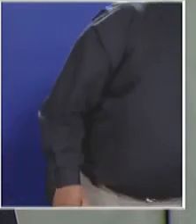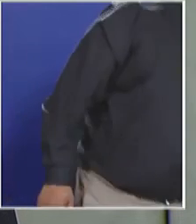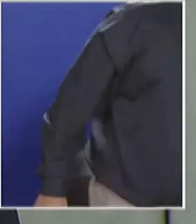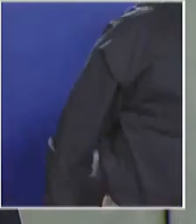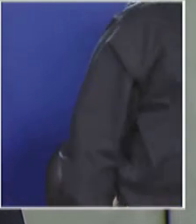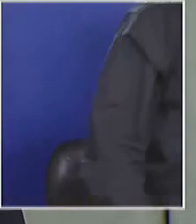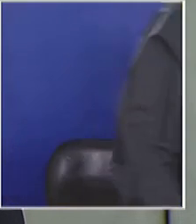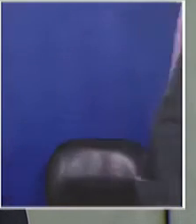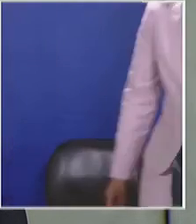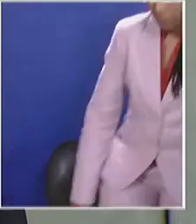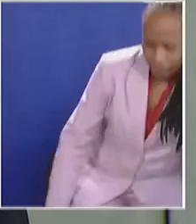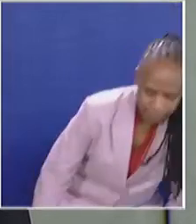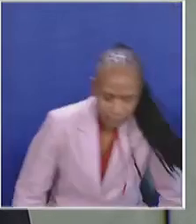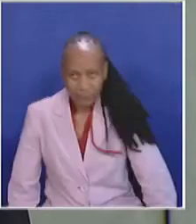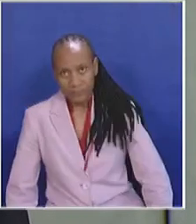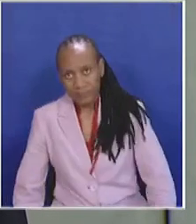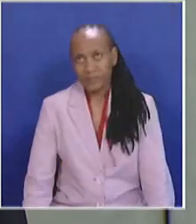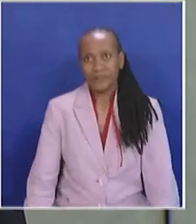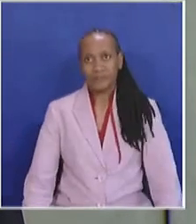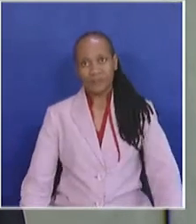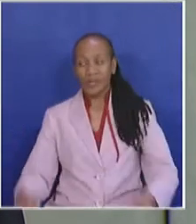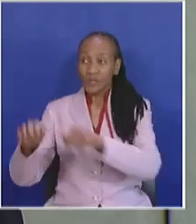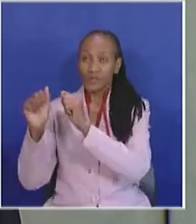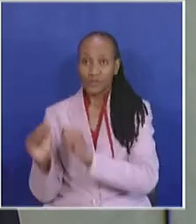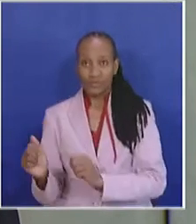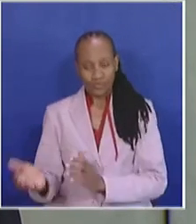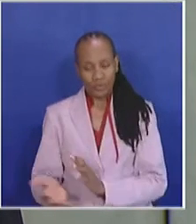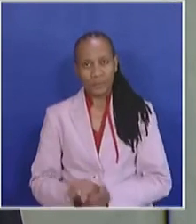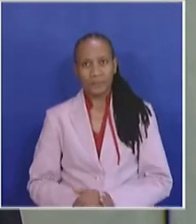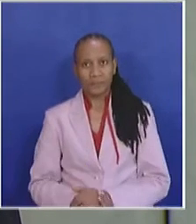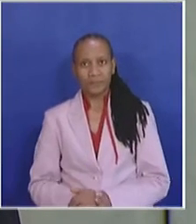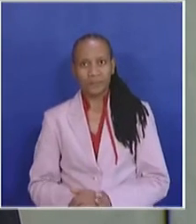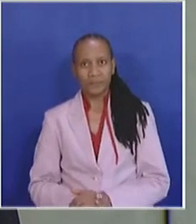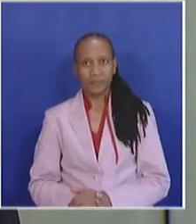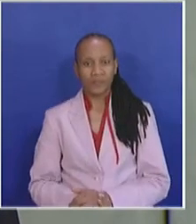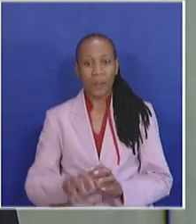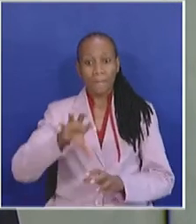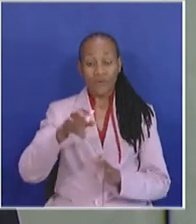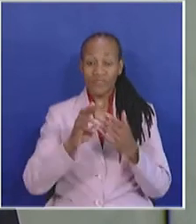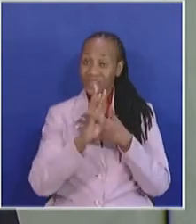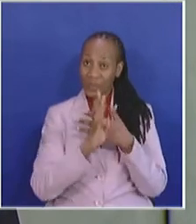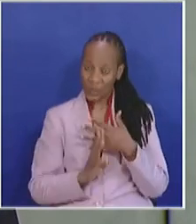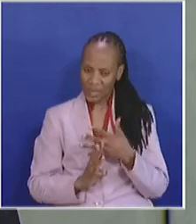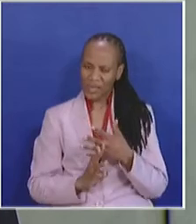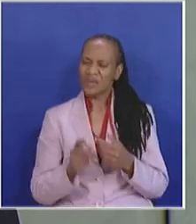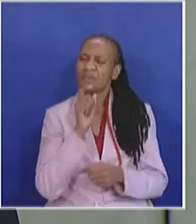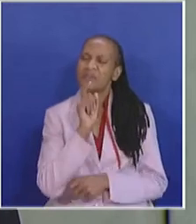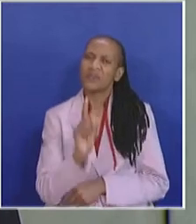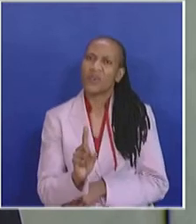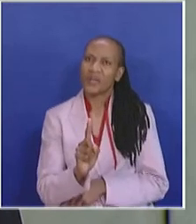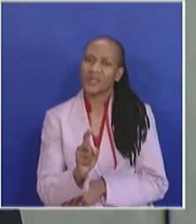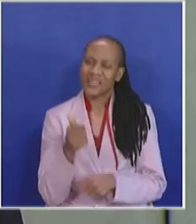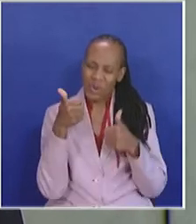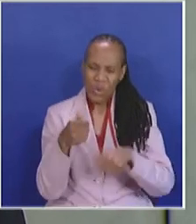Honorable Chairperson, Honorable Julius makes the assertion, not for the first time, that Provincial Week is used as a feel-good exercise